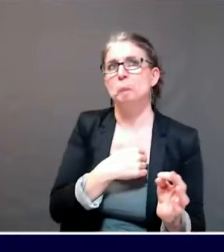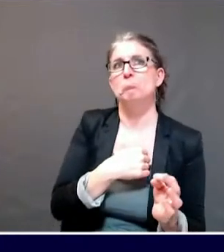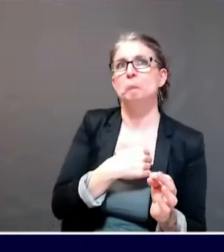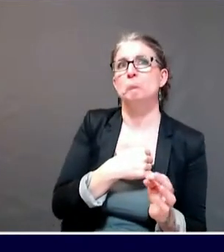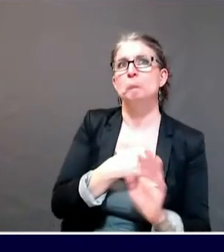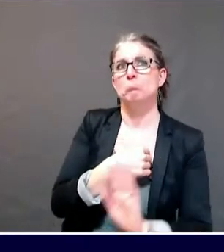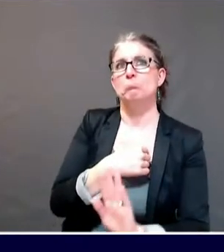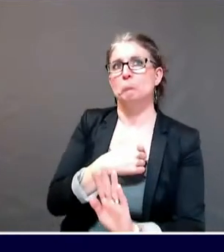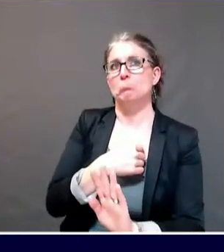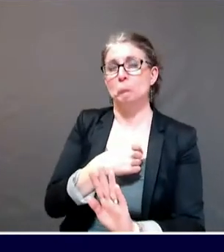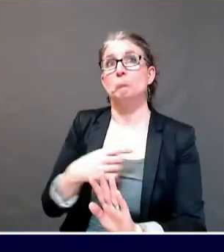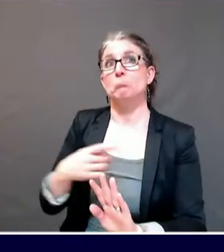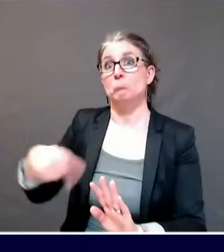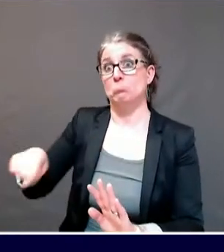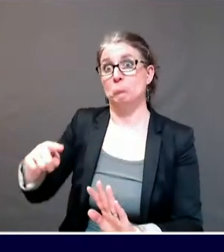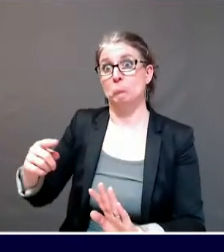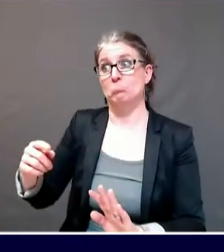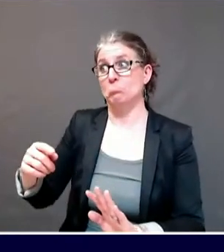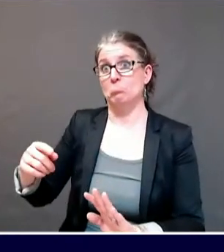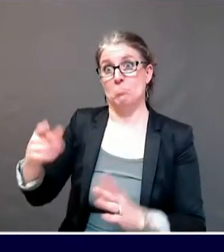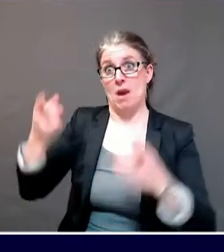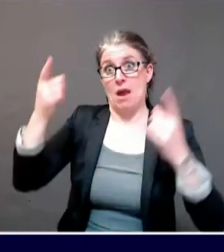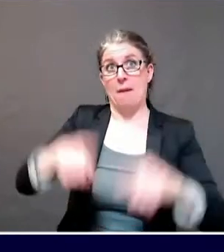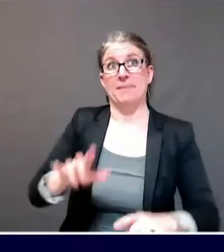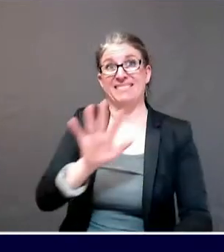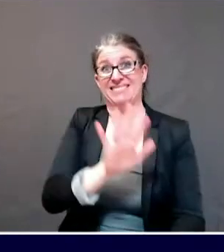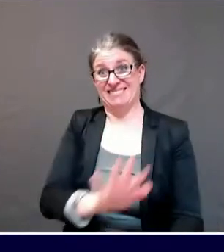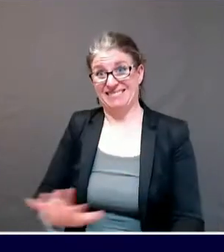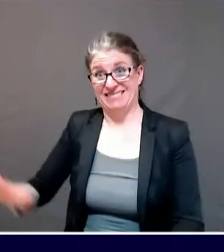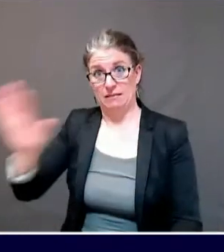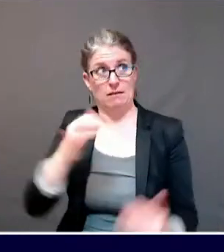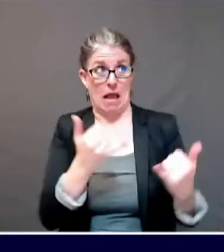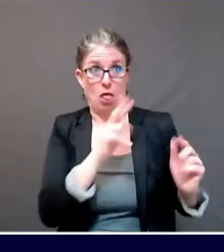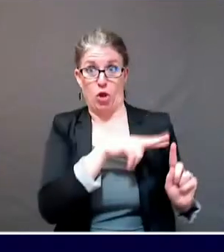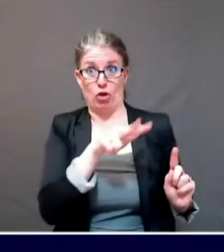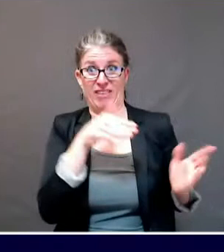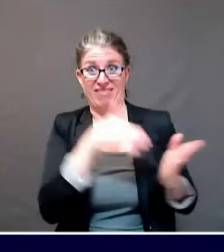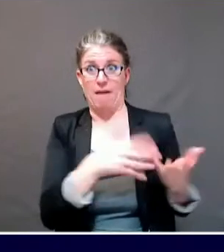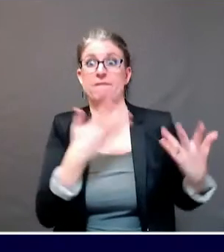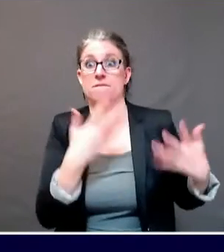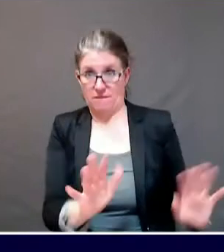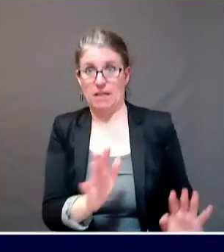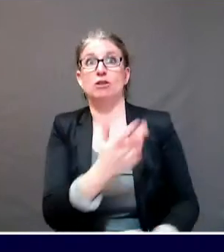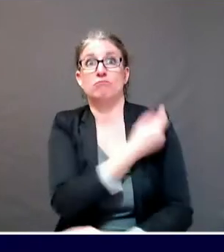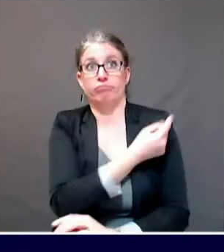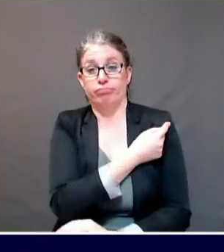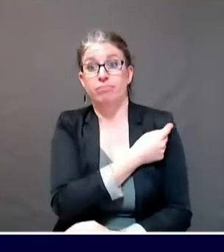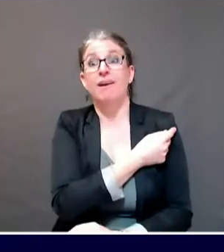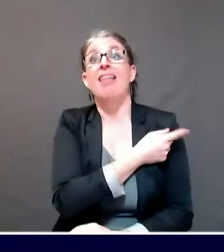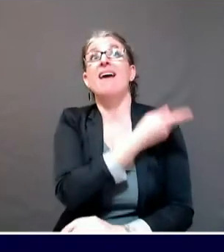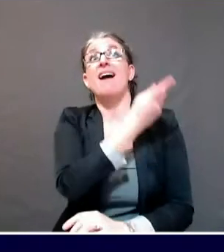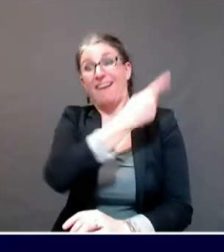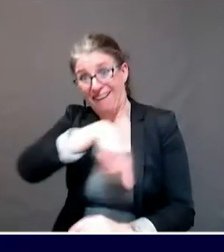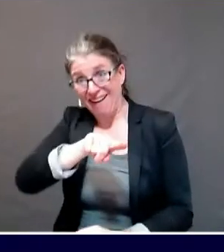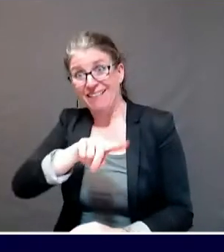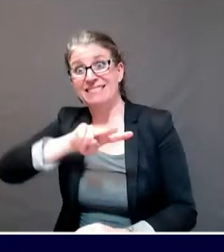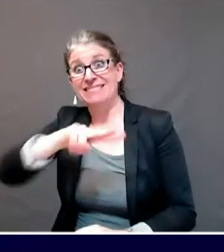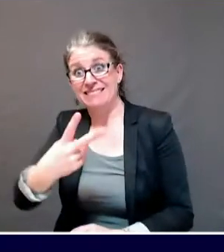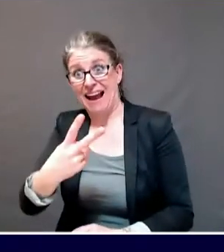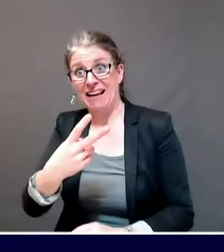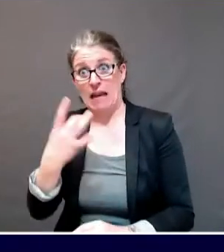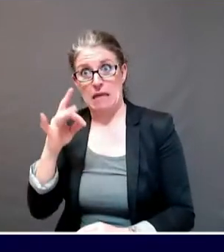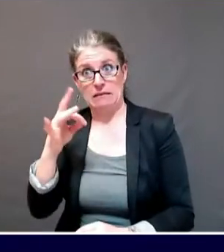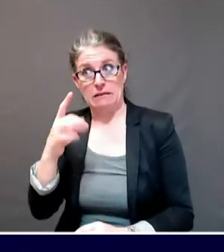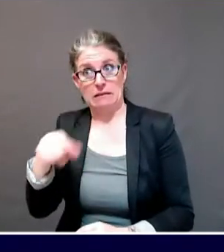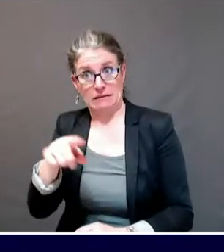second doses, one of the questions that's come into us is, after I get both of my doses of COVID vaccine, do I still need